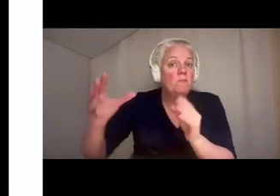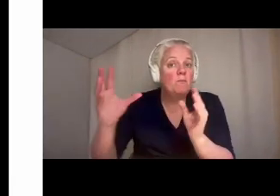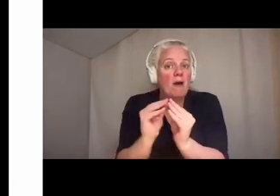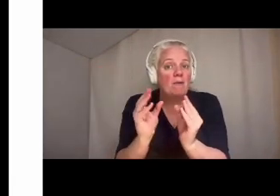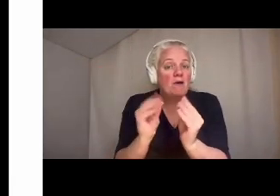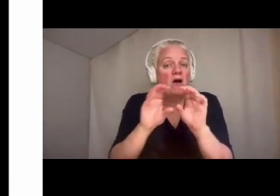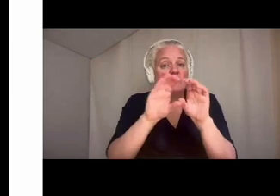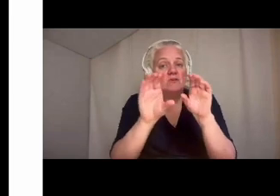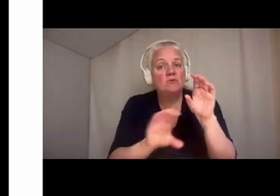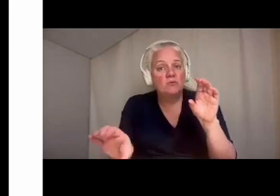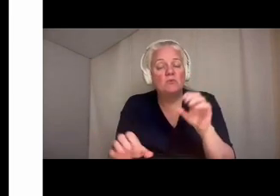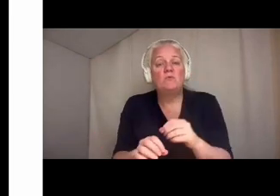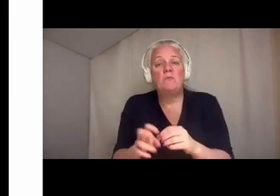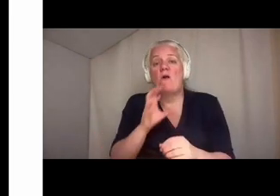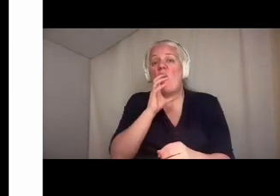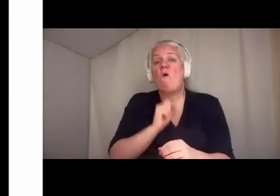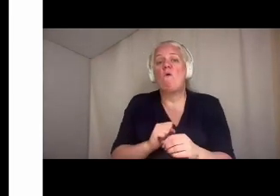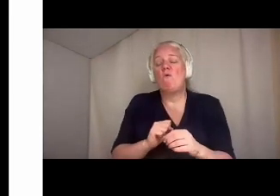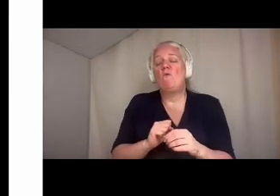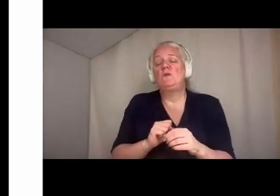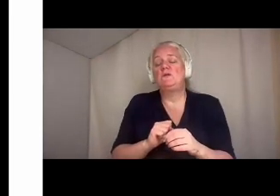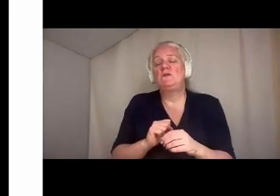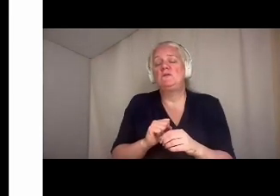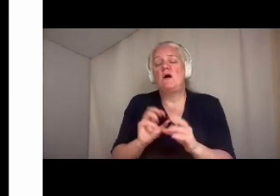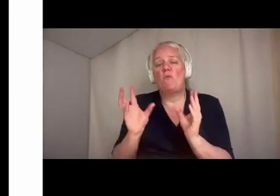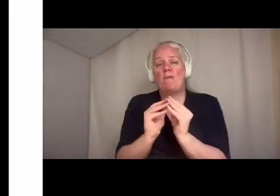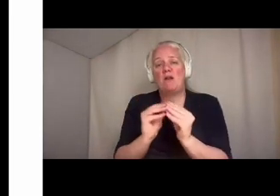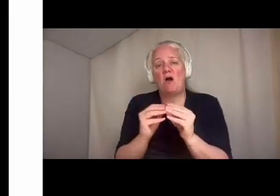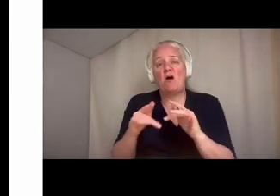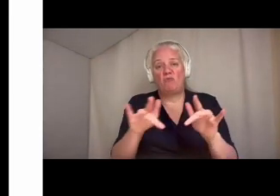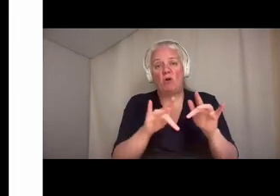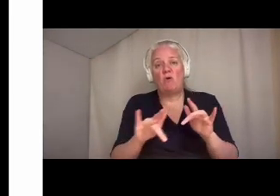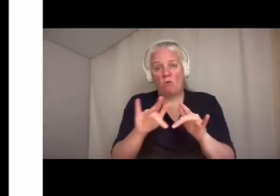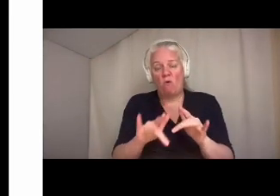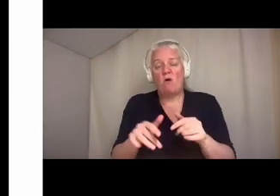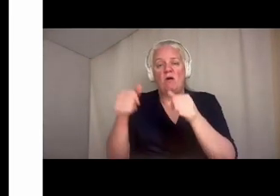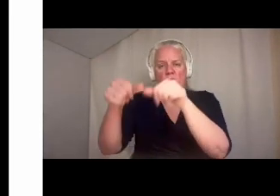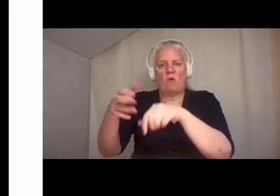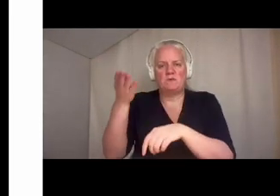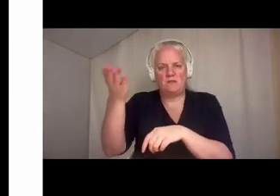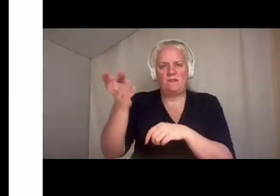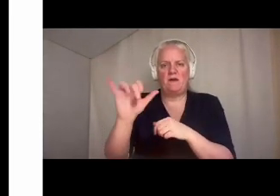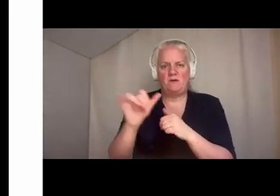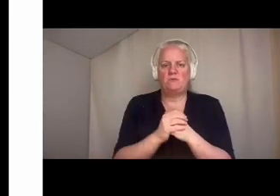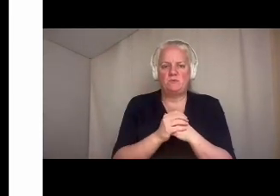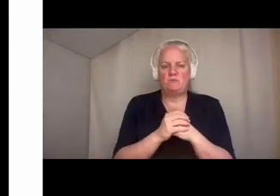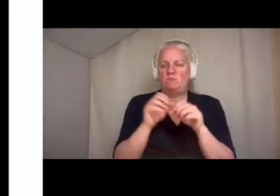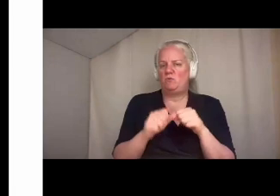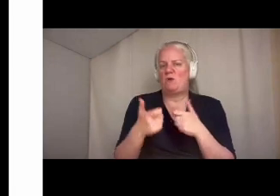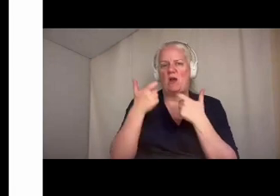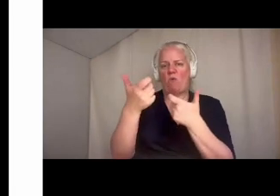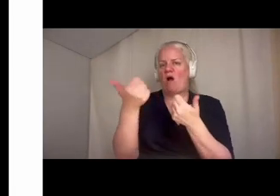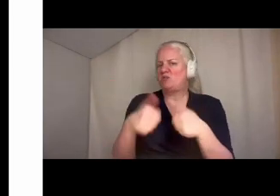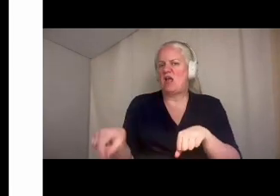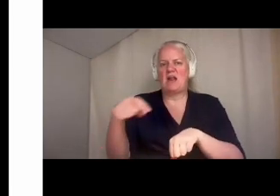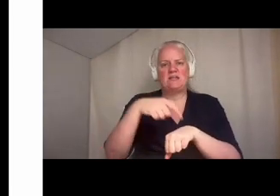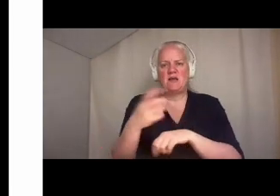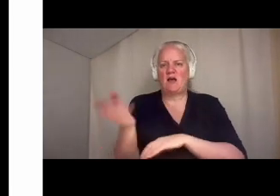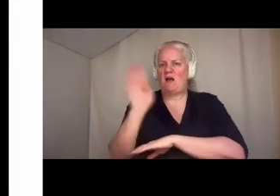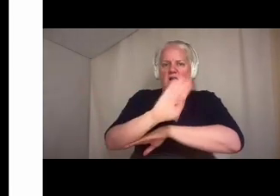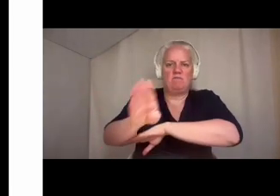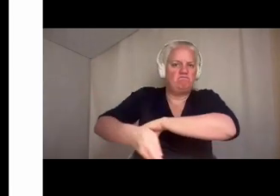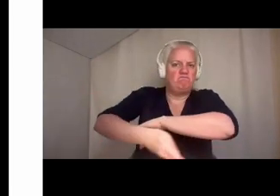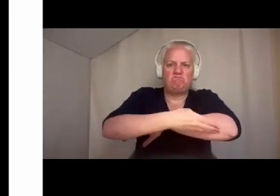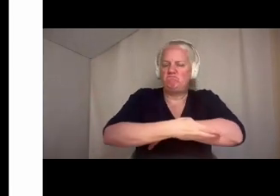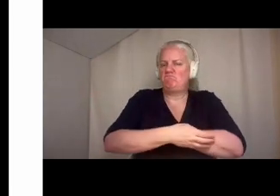webinars previously recorded. And the previously recorded webinars are available to you on demand 24/7 and at